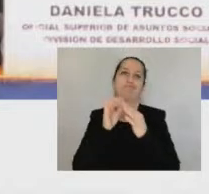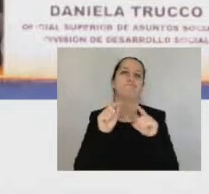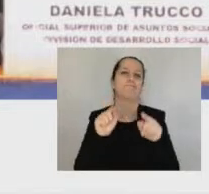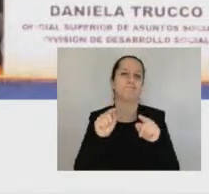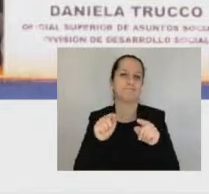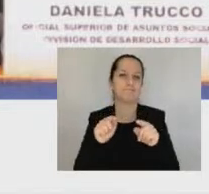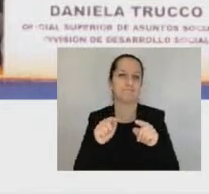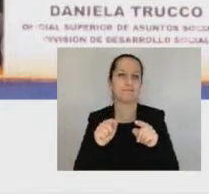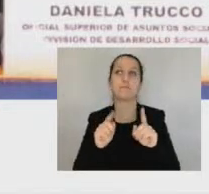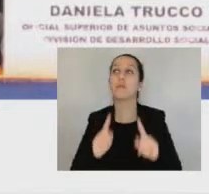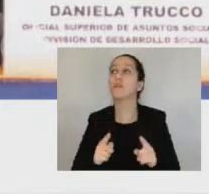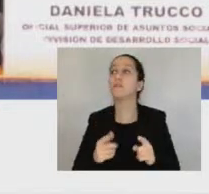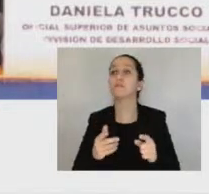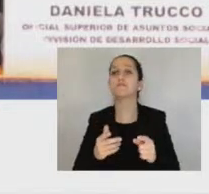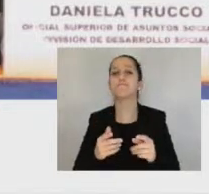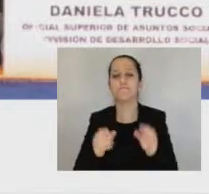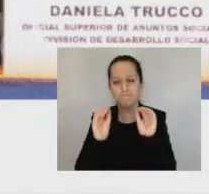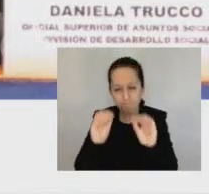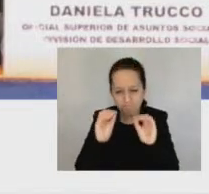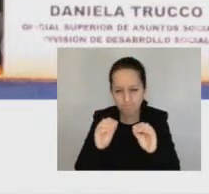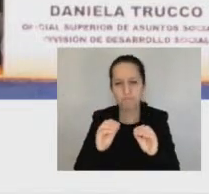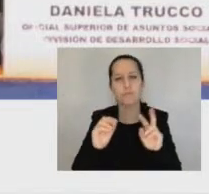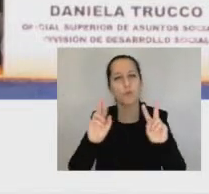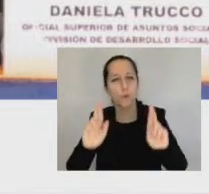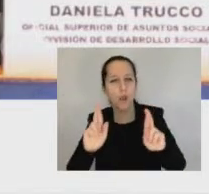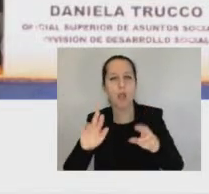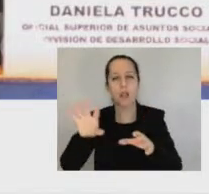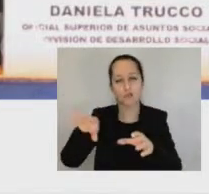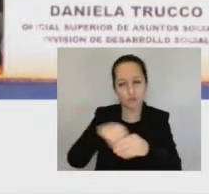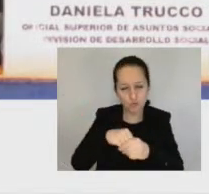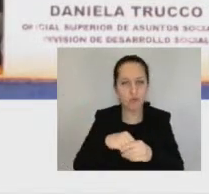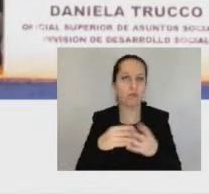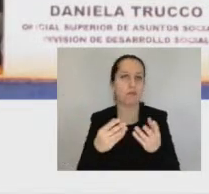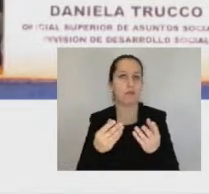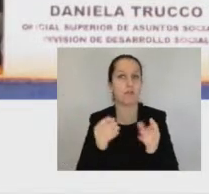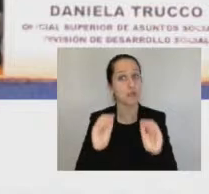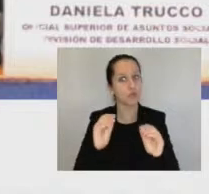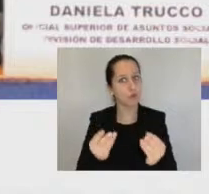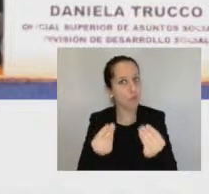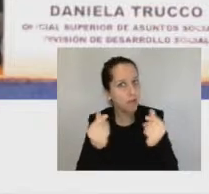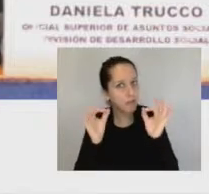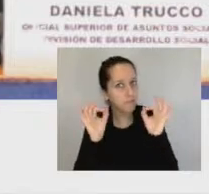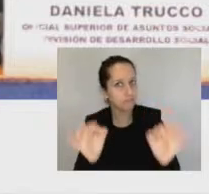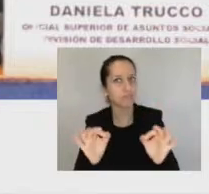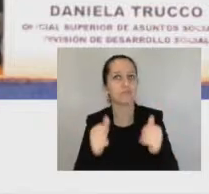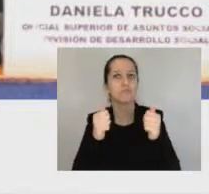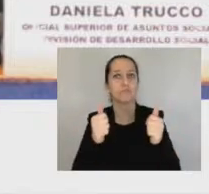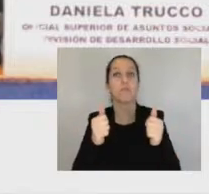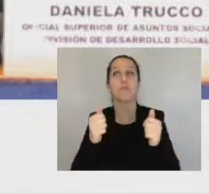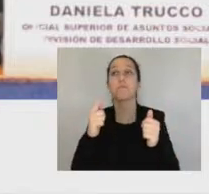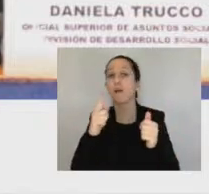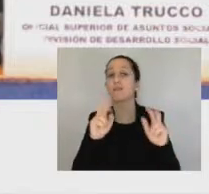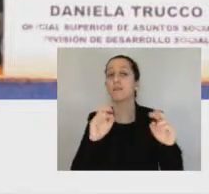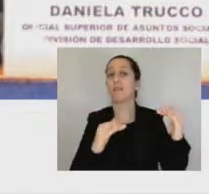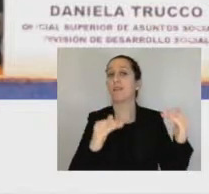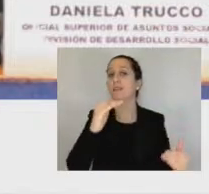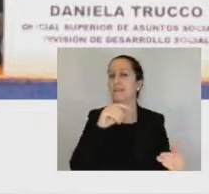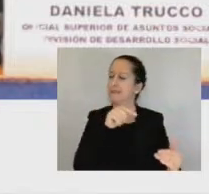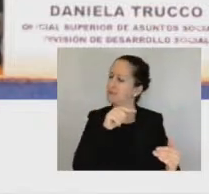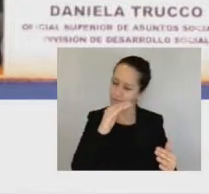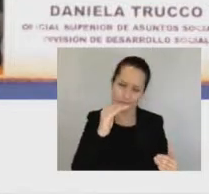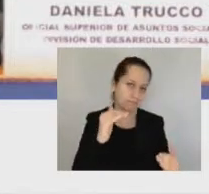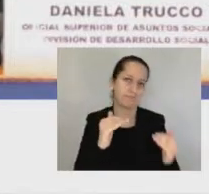as to specifically in terms of how it is a priority to make greater progress with regard to closing the